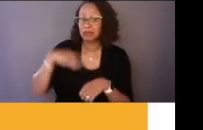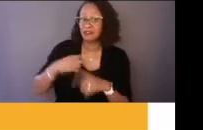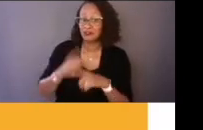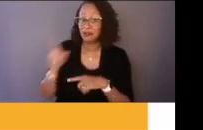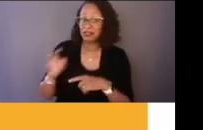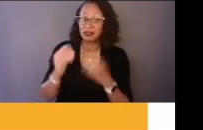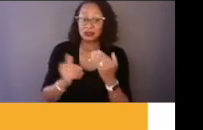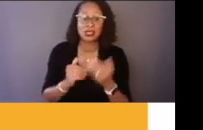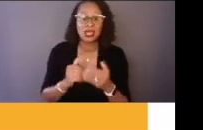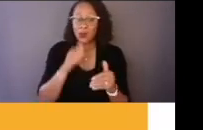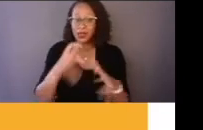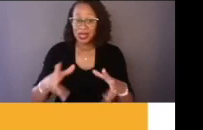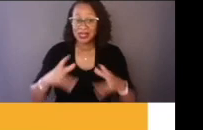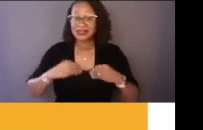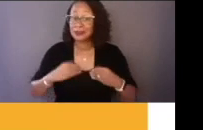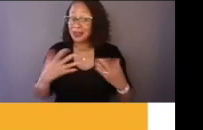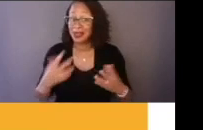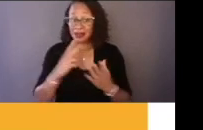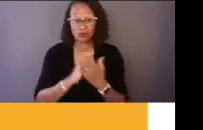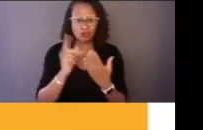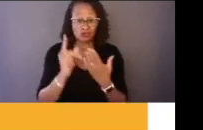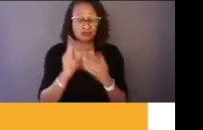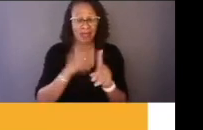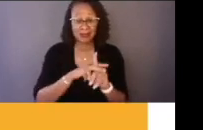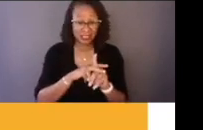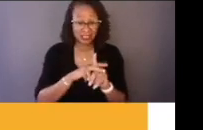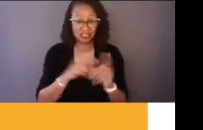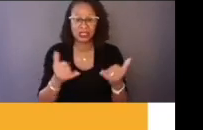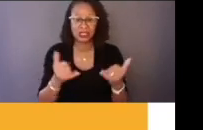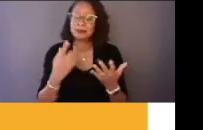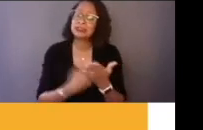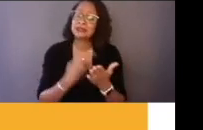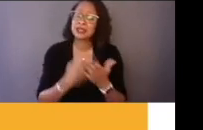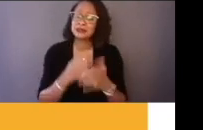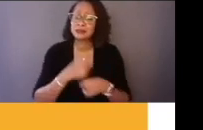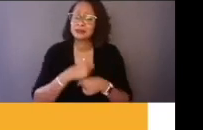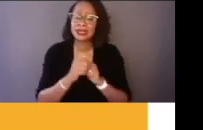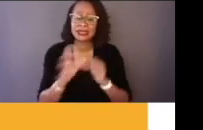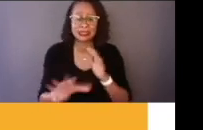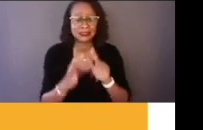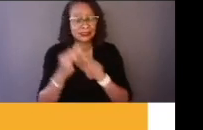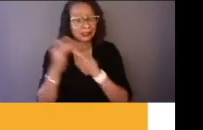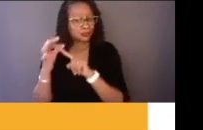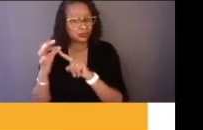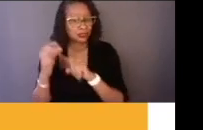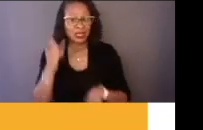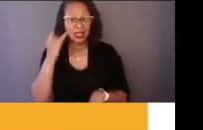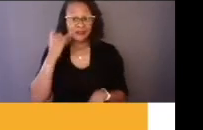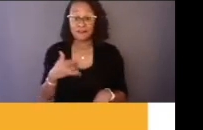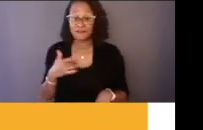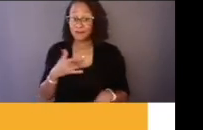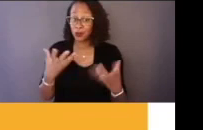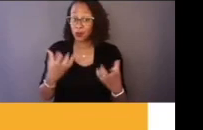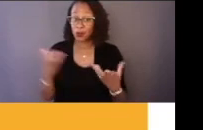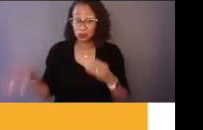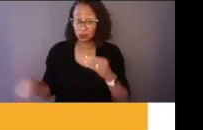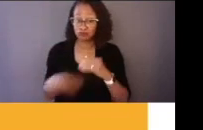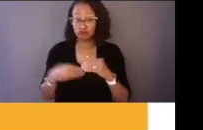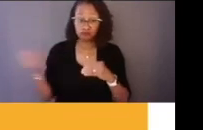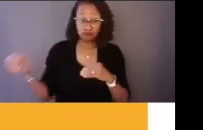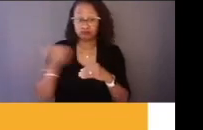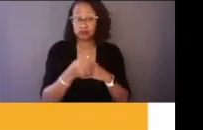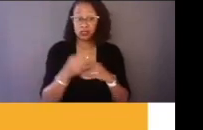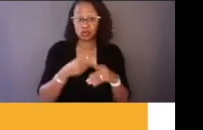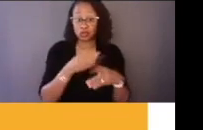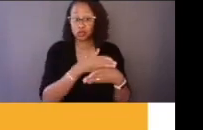lot of applications at this time, but sometimes we make exceptions. But also, if you feel like you want to bring someone in to share